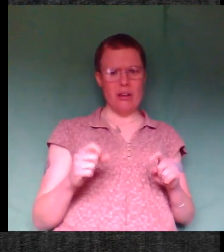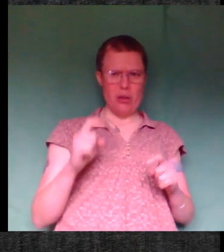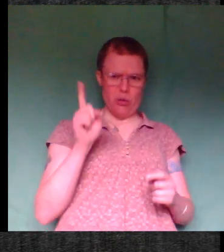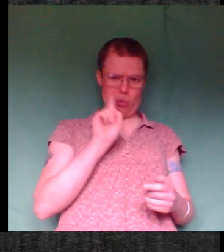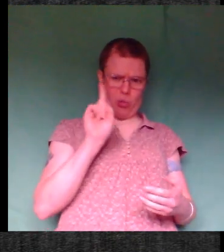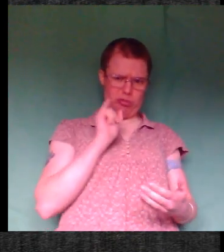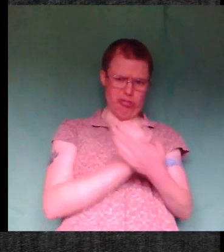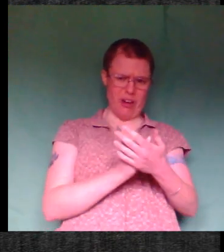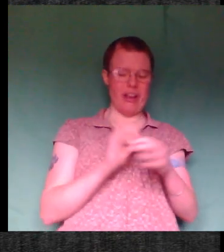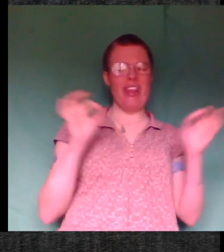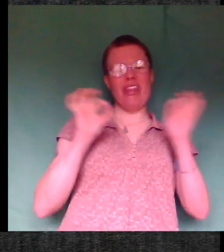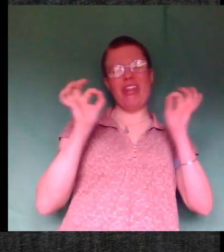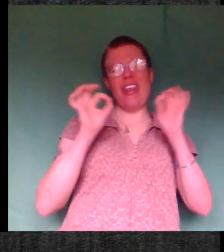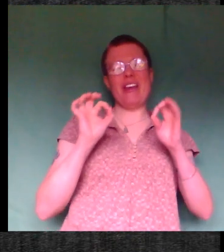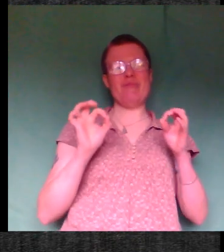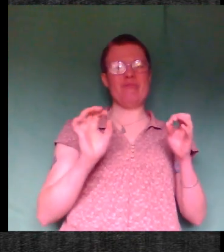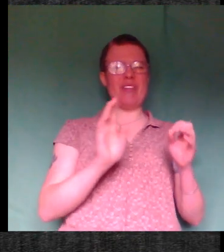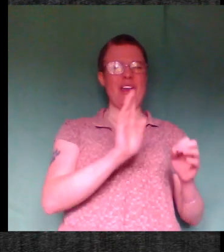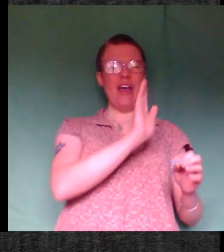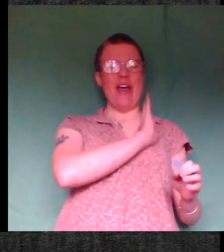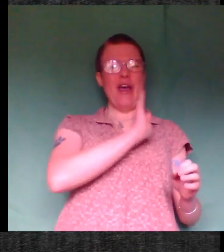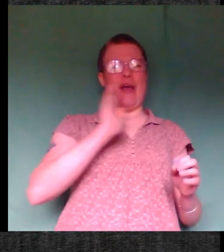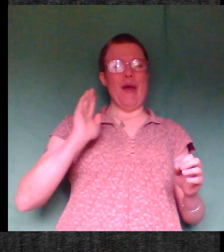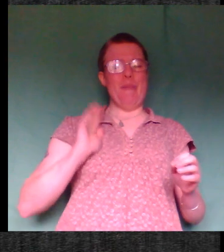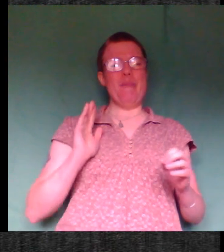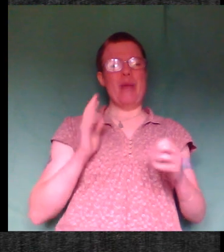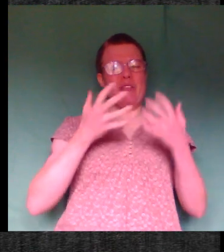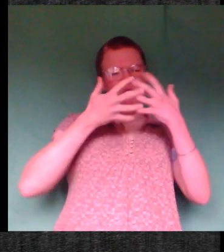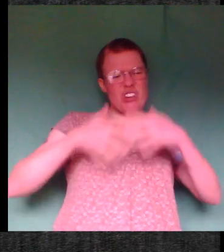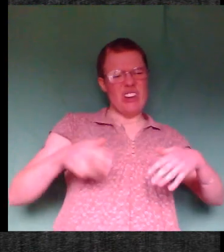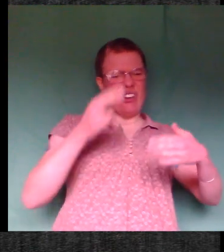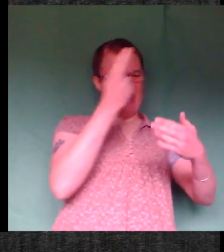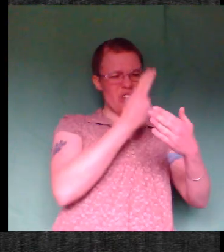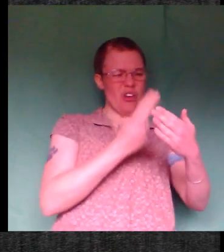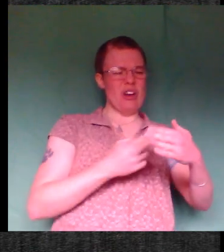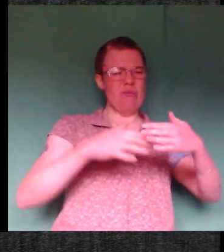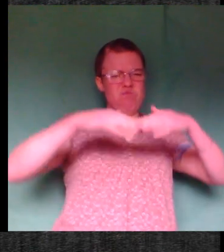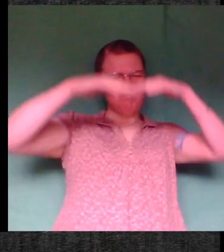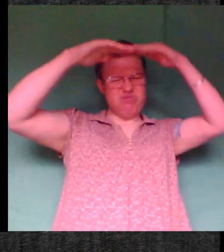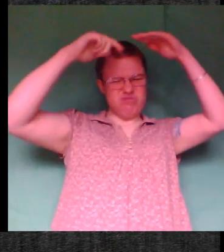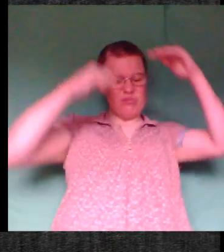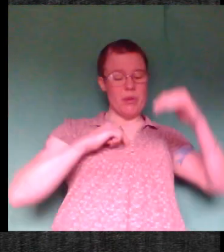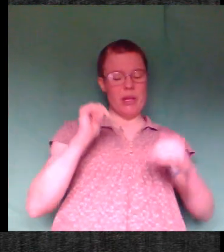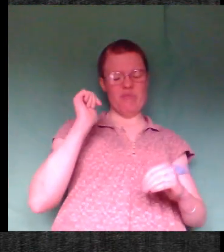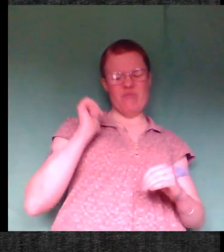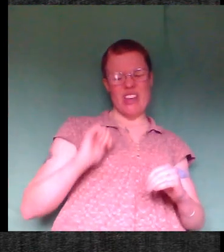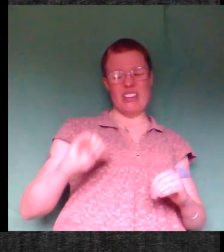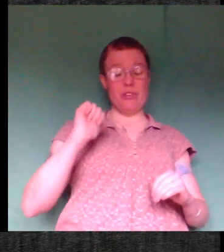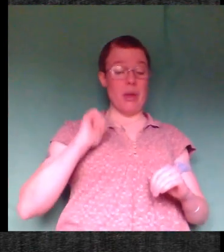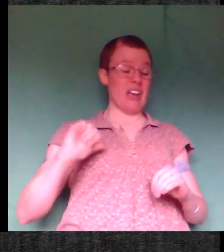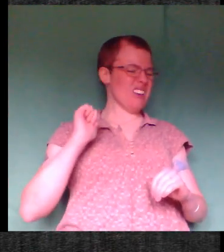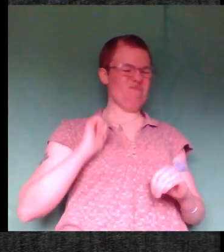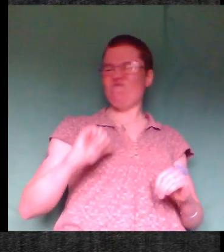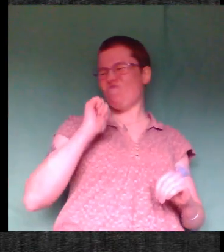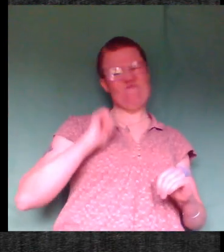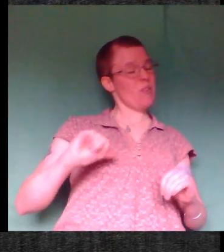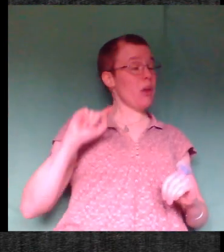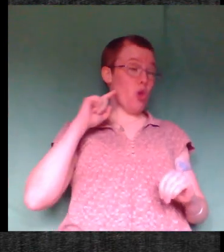What's wrong? Nothing. I just didn't expect a world-class designer of military technology to be so